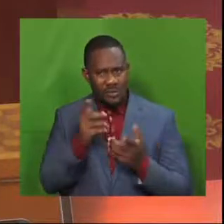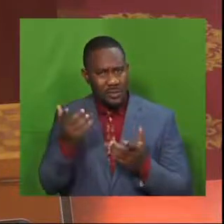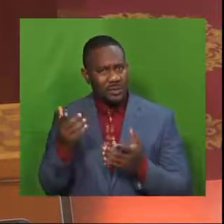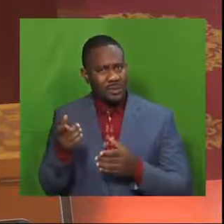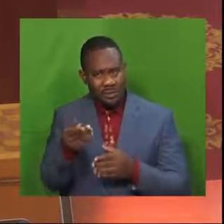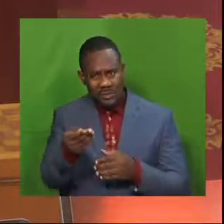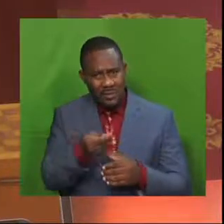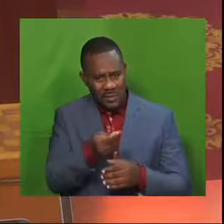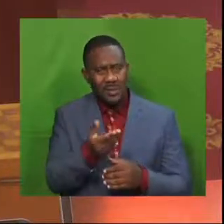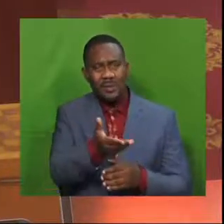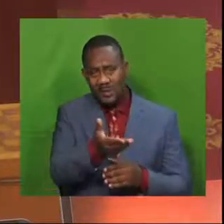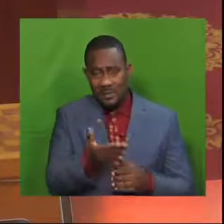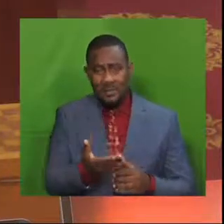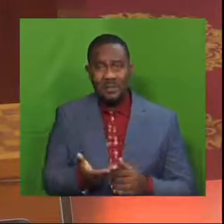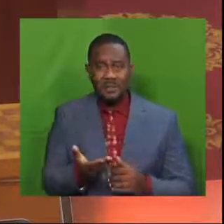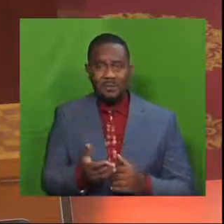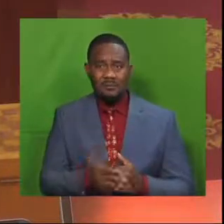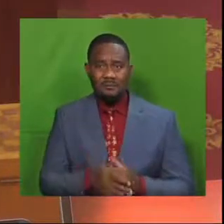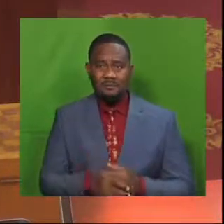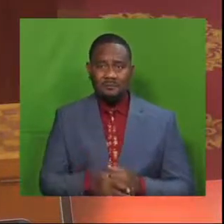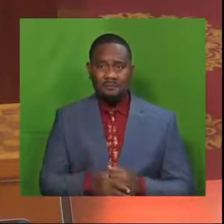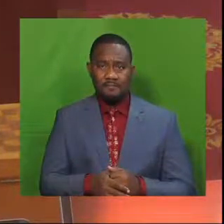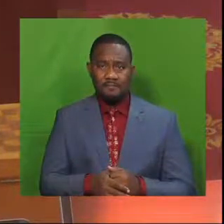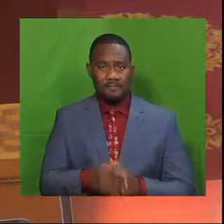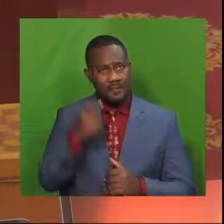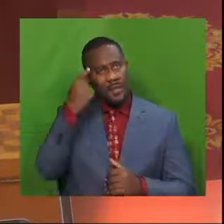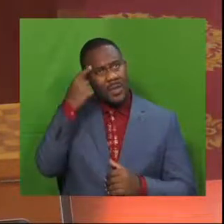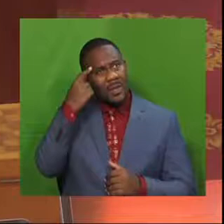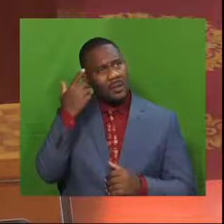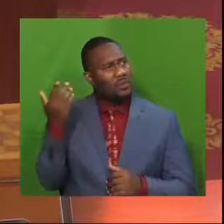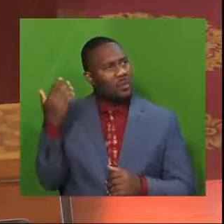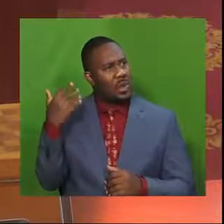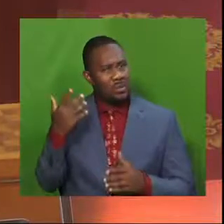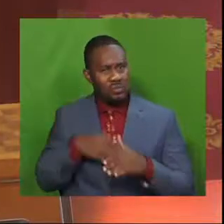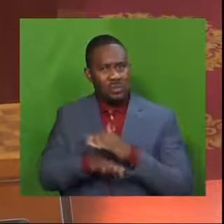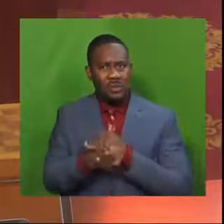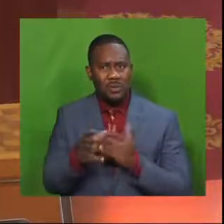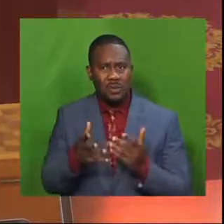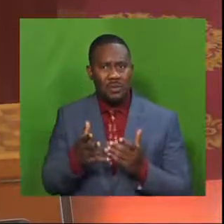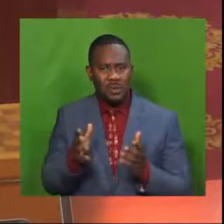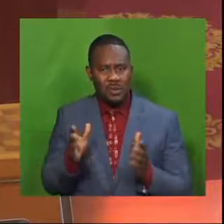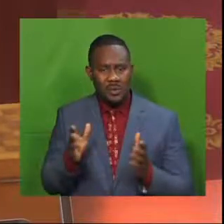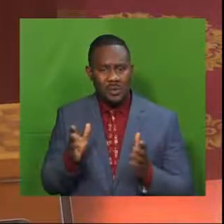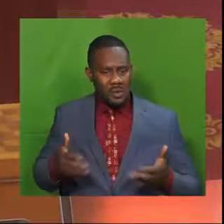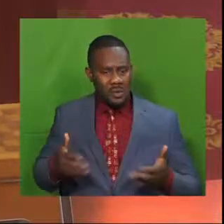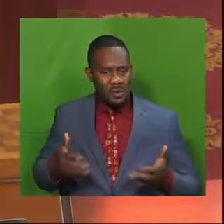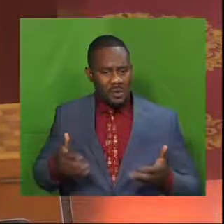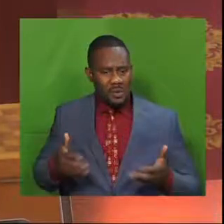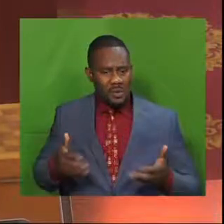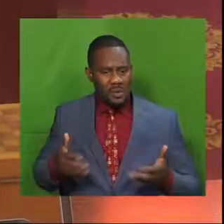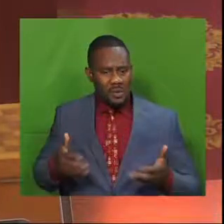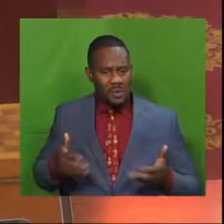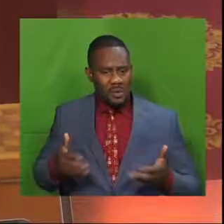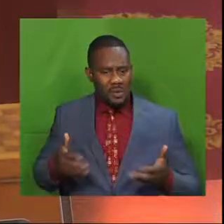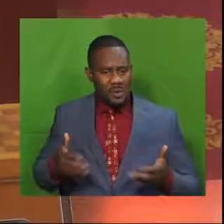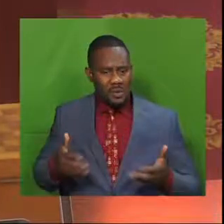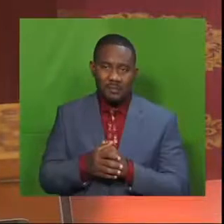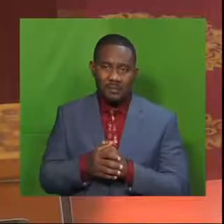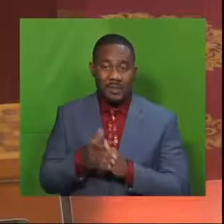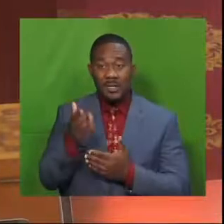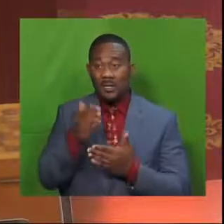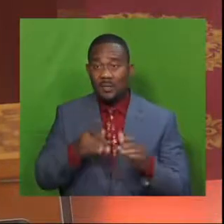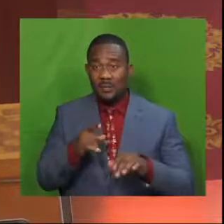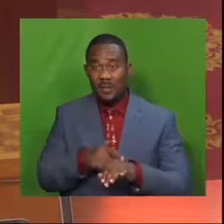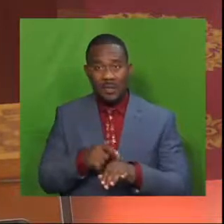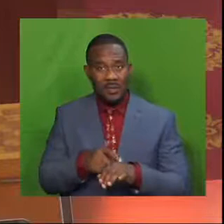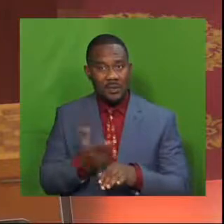have it. I think when we came in, we were encouraged to do that. Sometimes the statement will not even be shared at all,